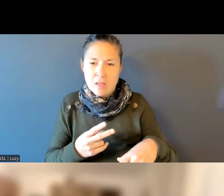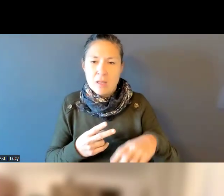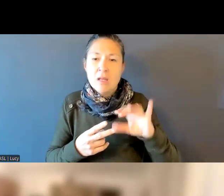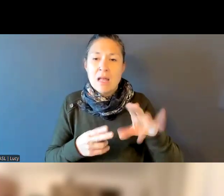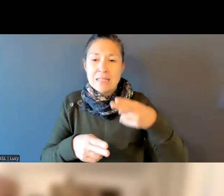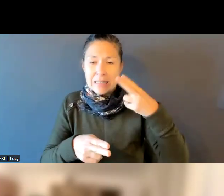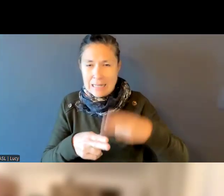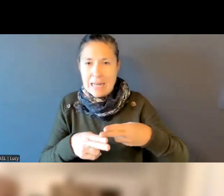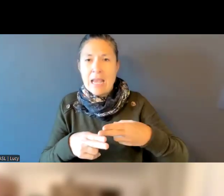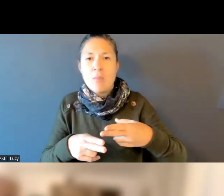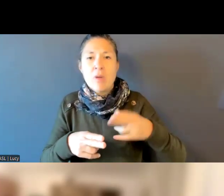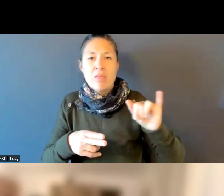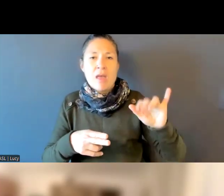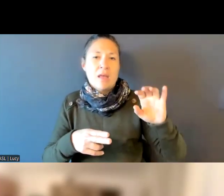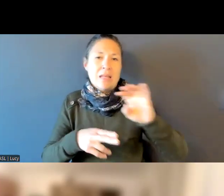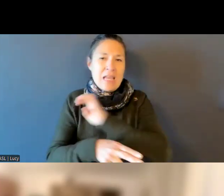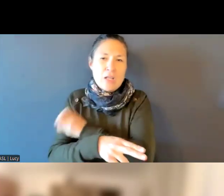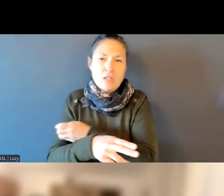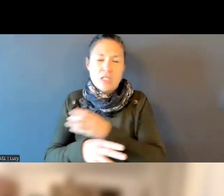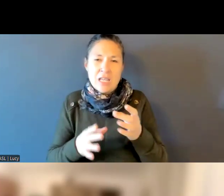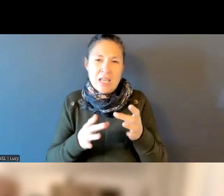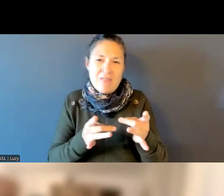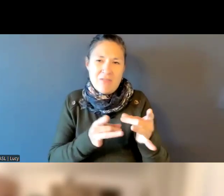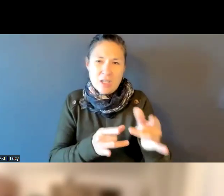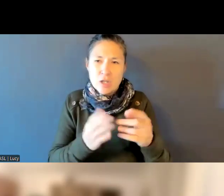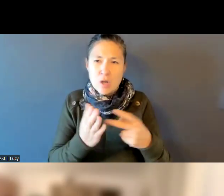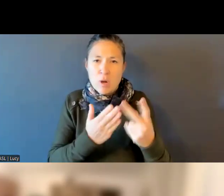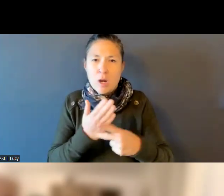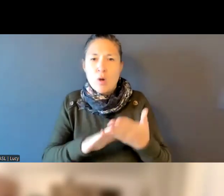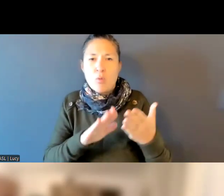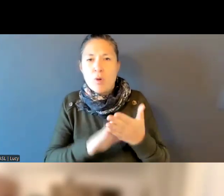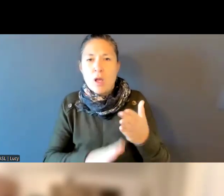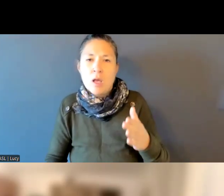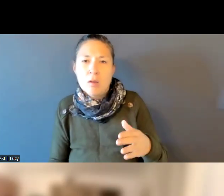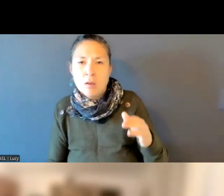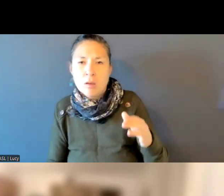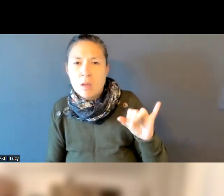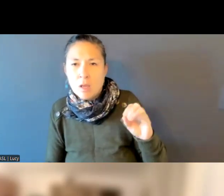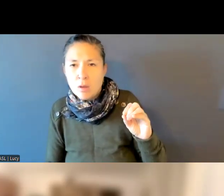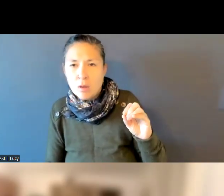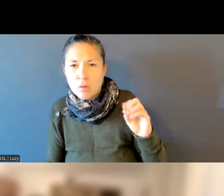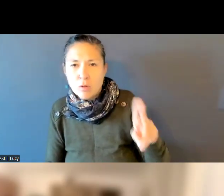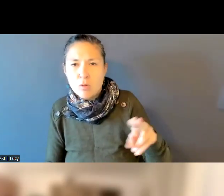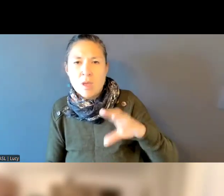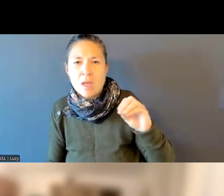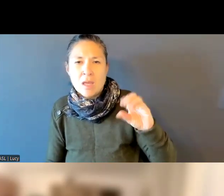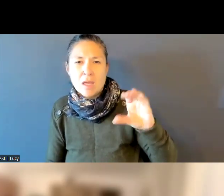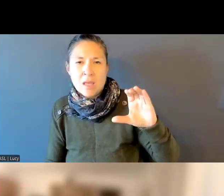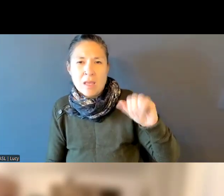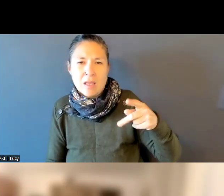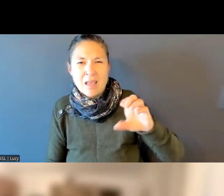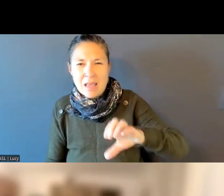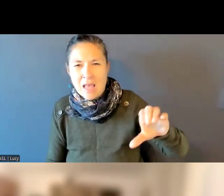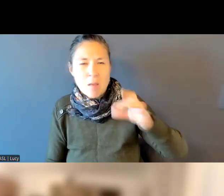energy efficiency program that's run by investor-owned electric and gas utilities, plus the Cape Light Compact. We